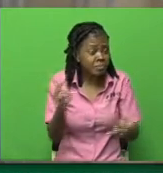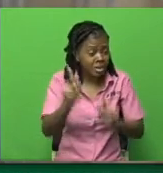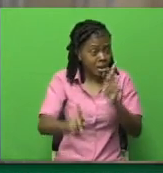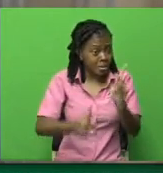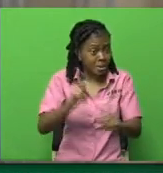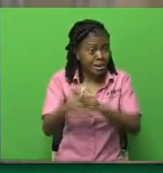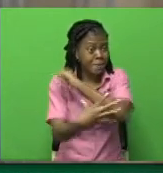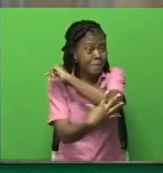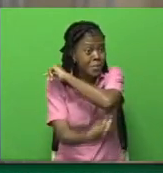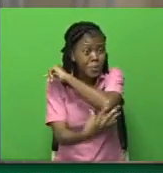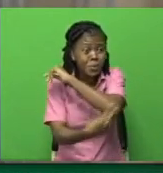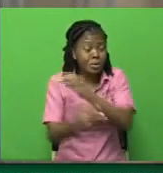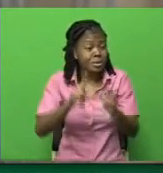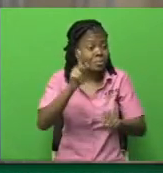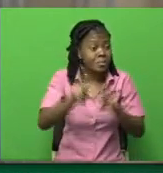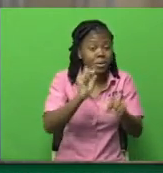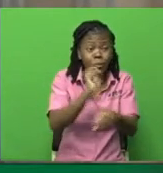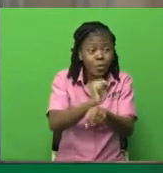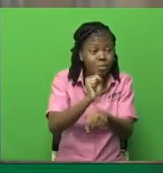glasses